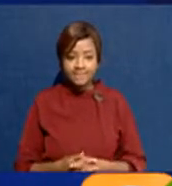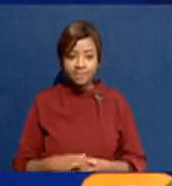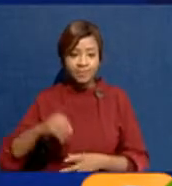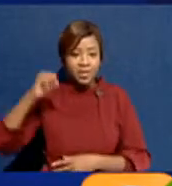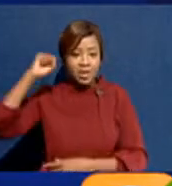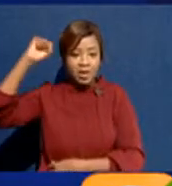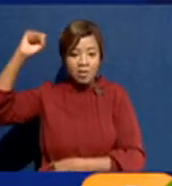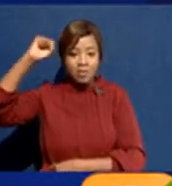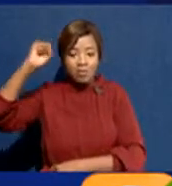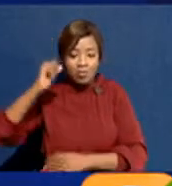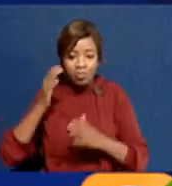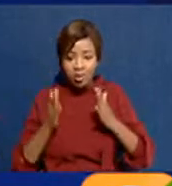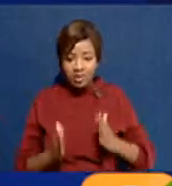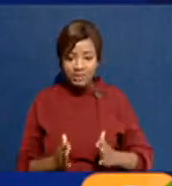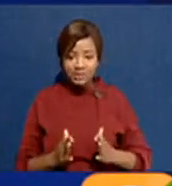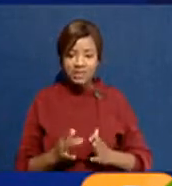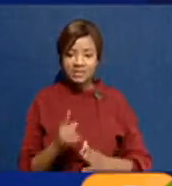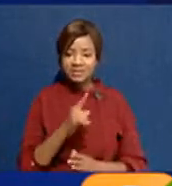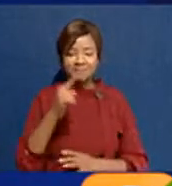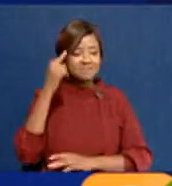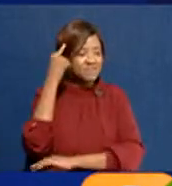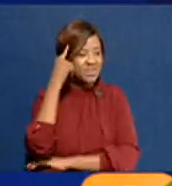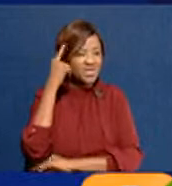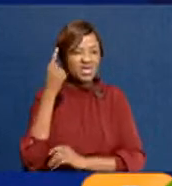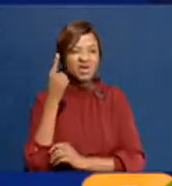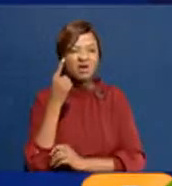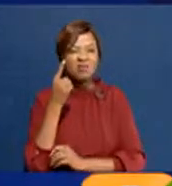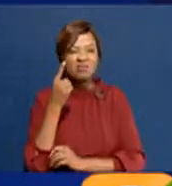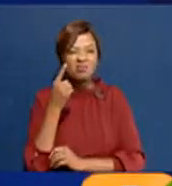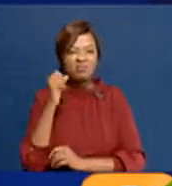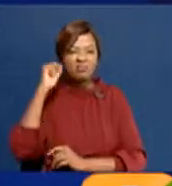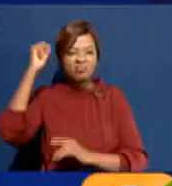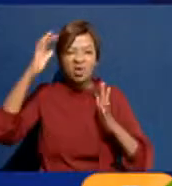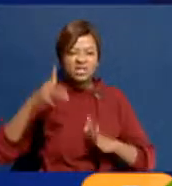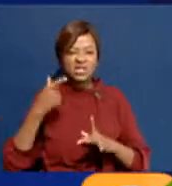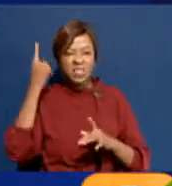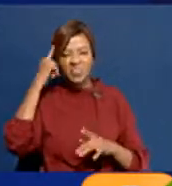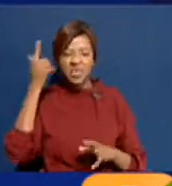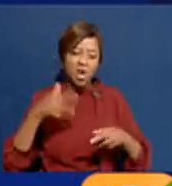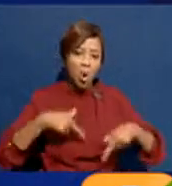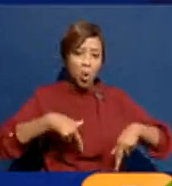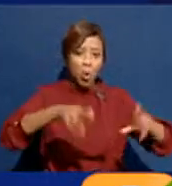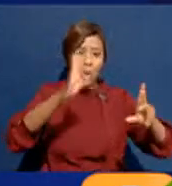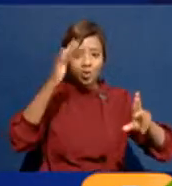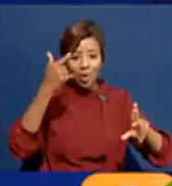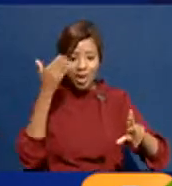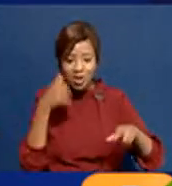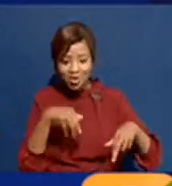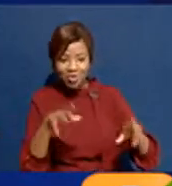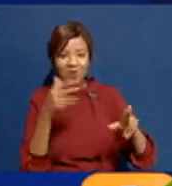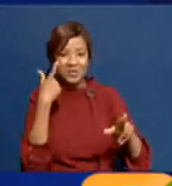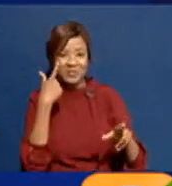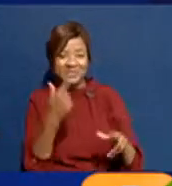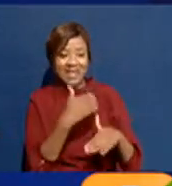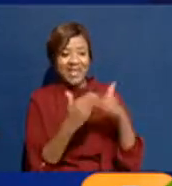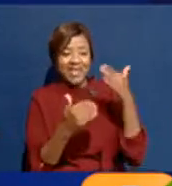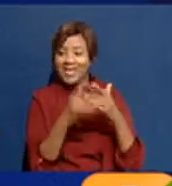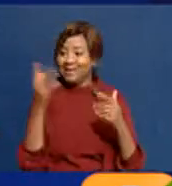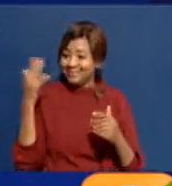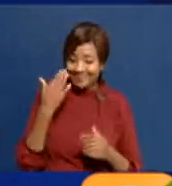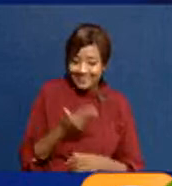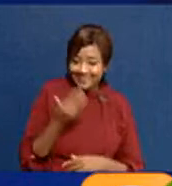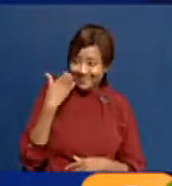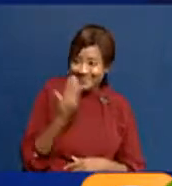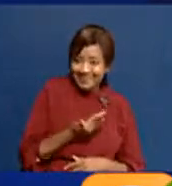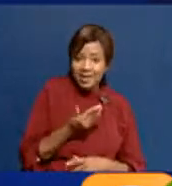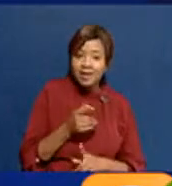politicians think about infrastructure, roads, because this is something that is visible. But I think the bigger investment should be